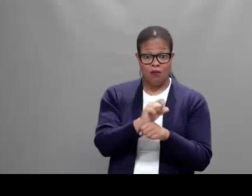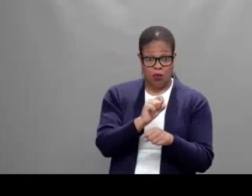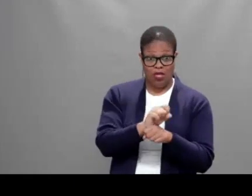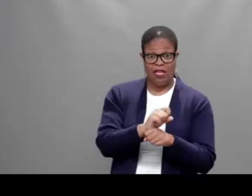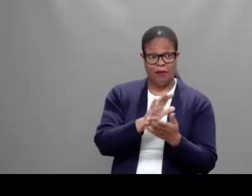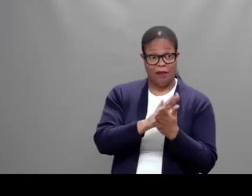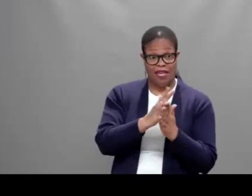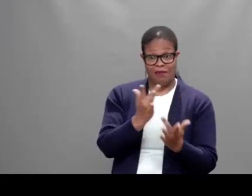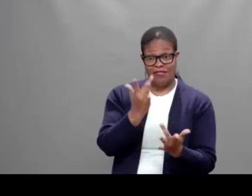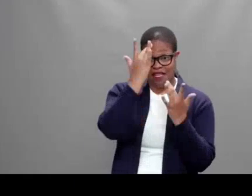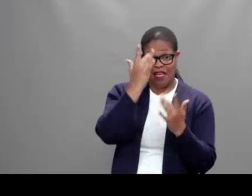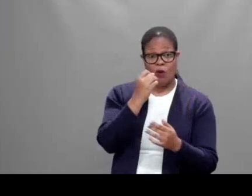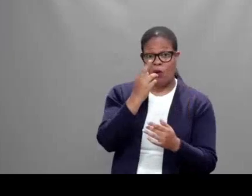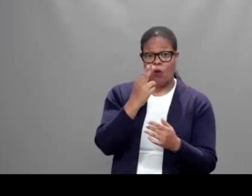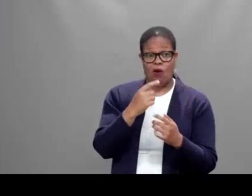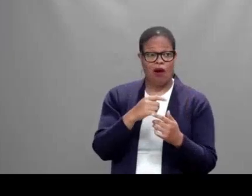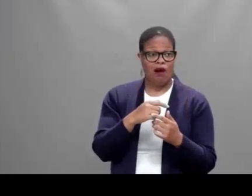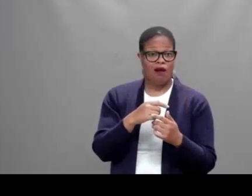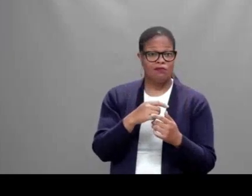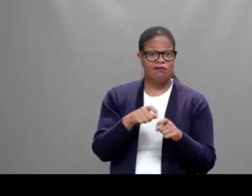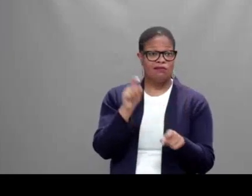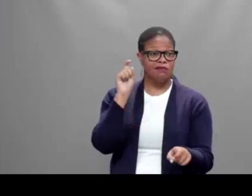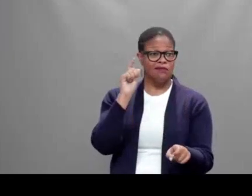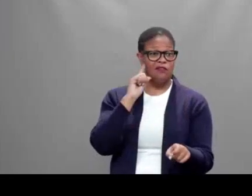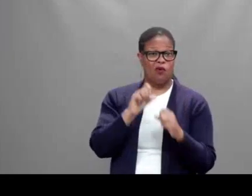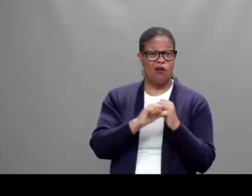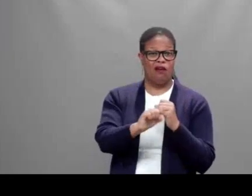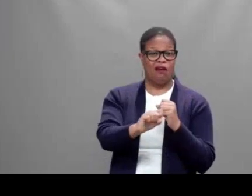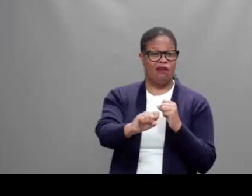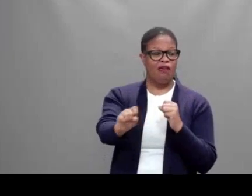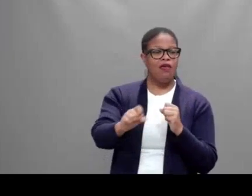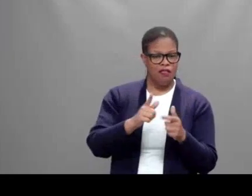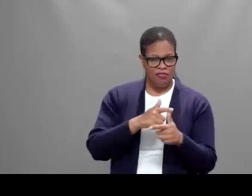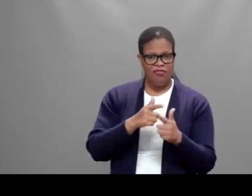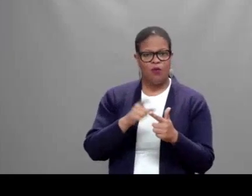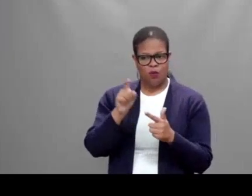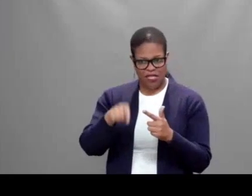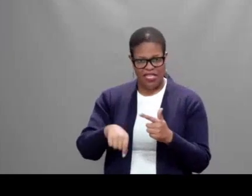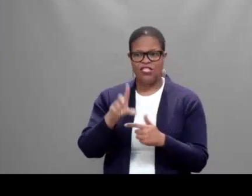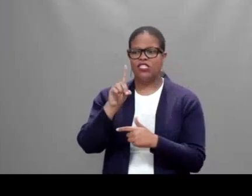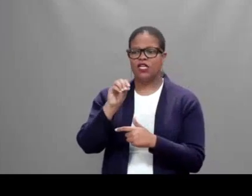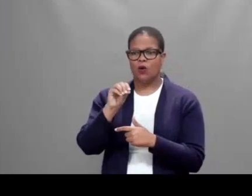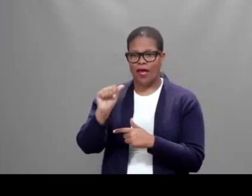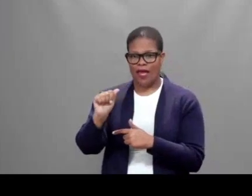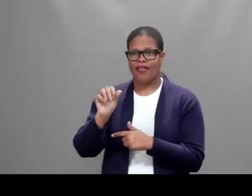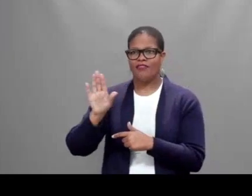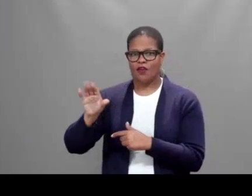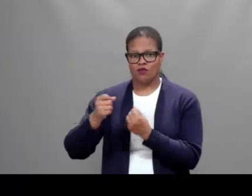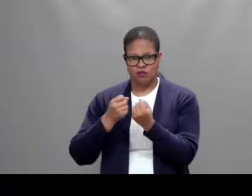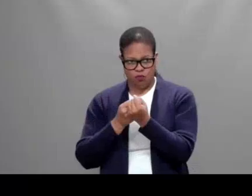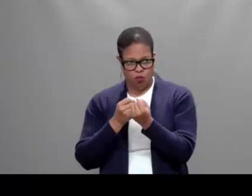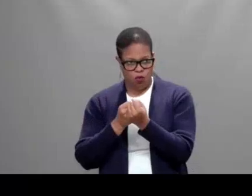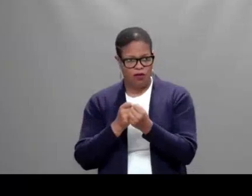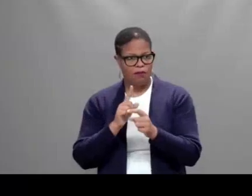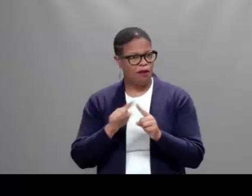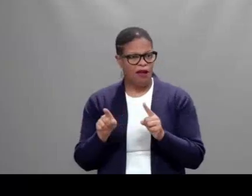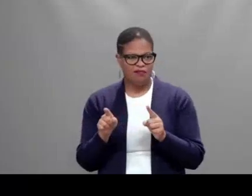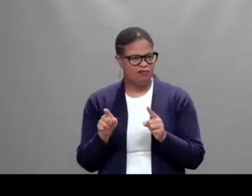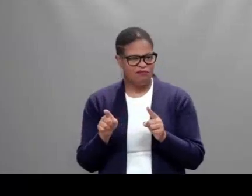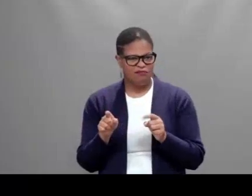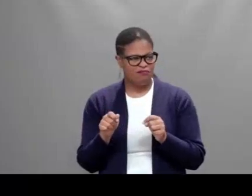got sick or was out for an extended leave or something, then we would need DOA support in that area.